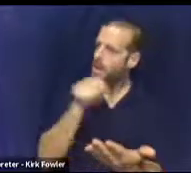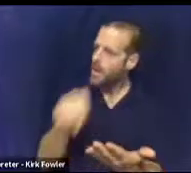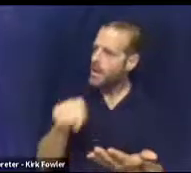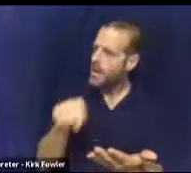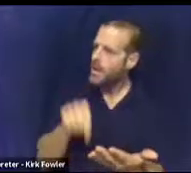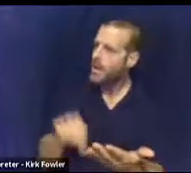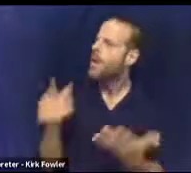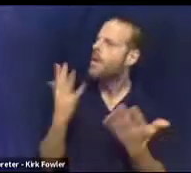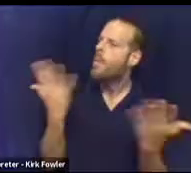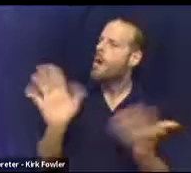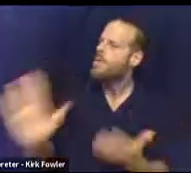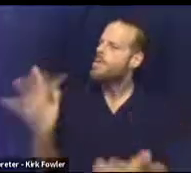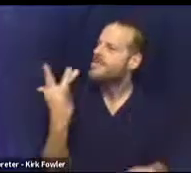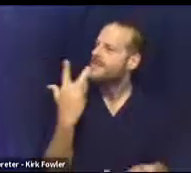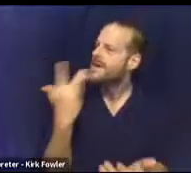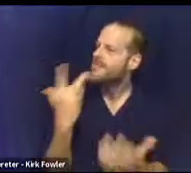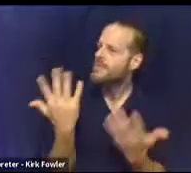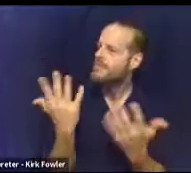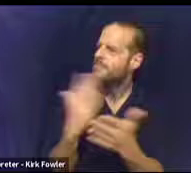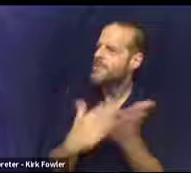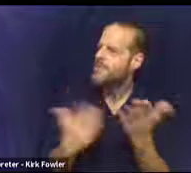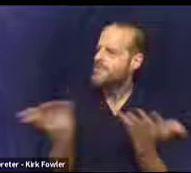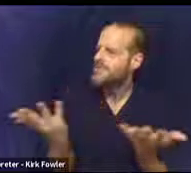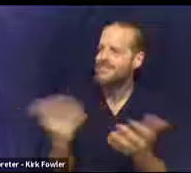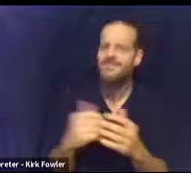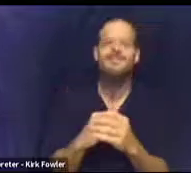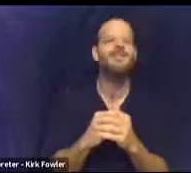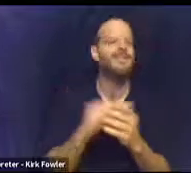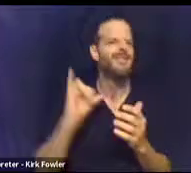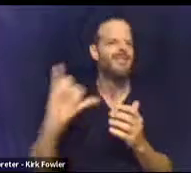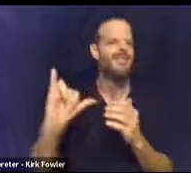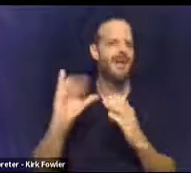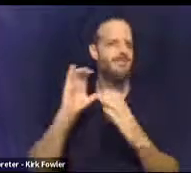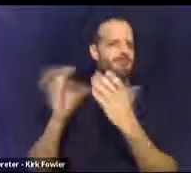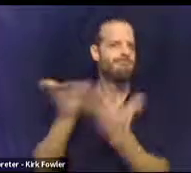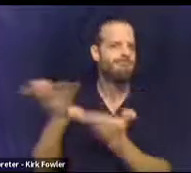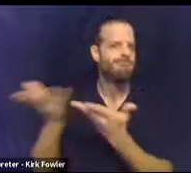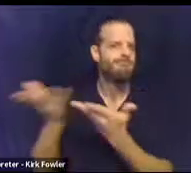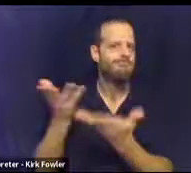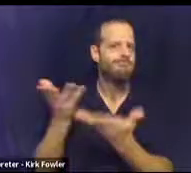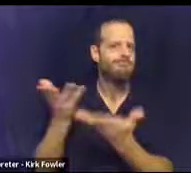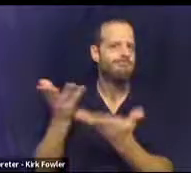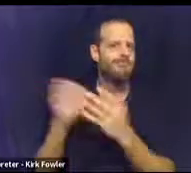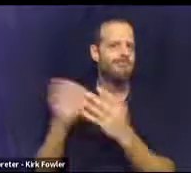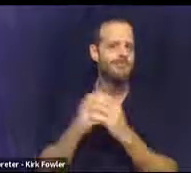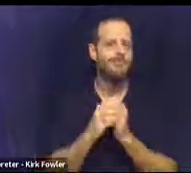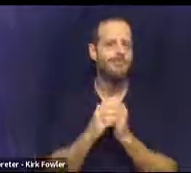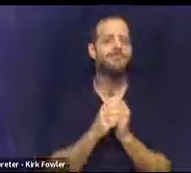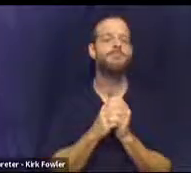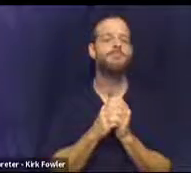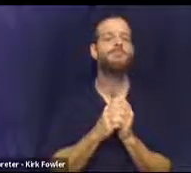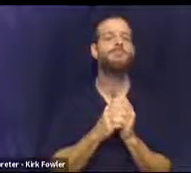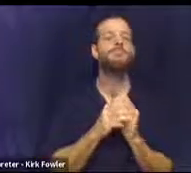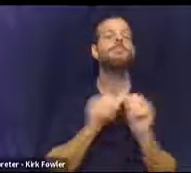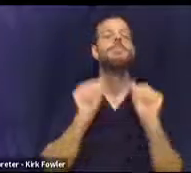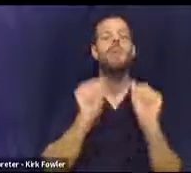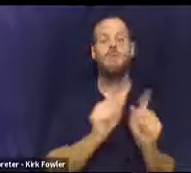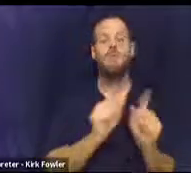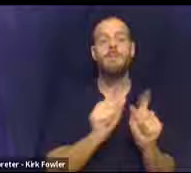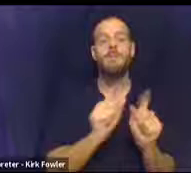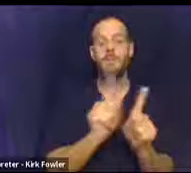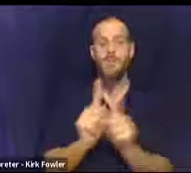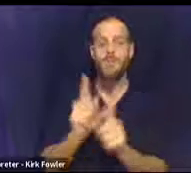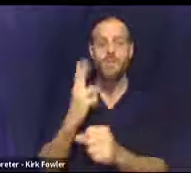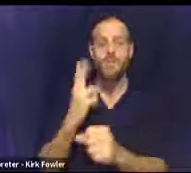engage a student during that time. And then the other piece that's really important is we can use these calendar systems when there's a change or a